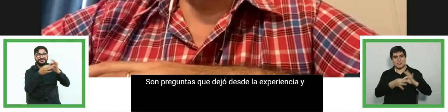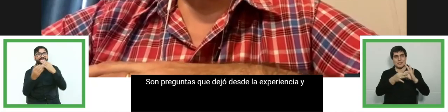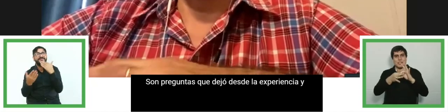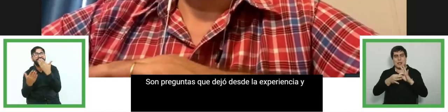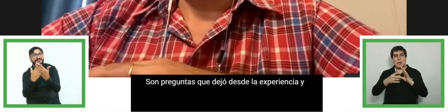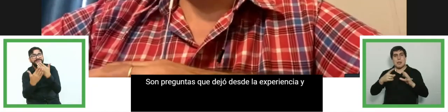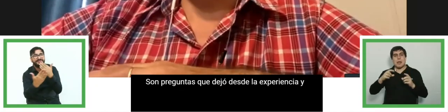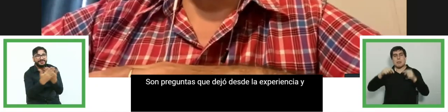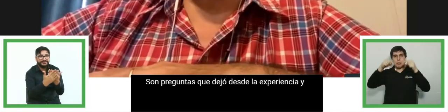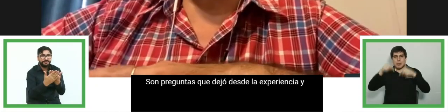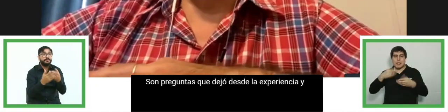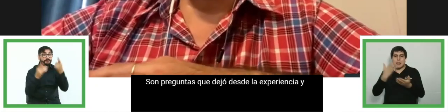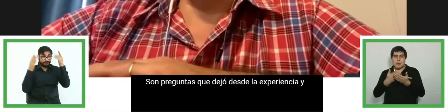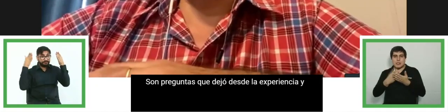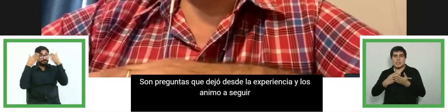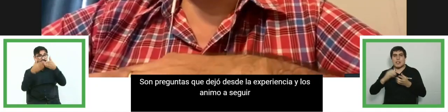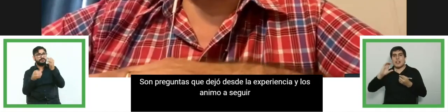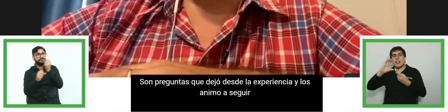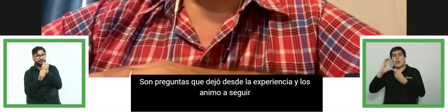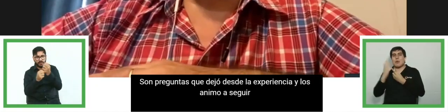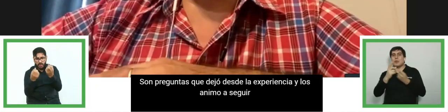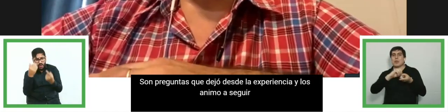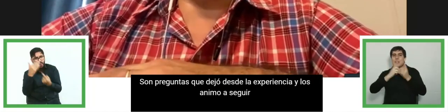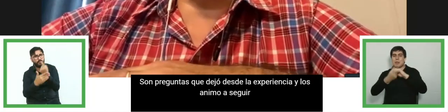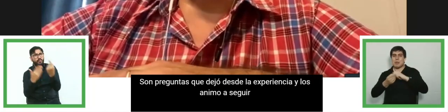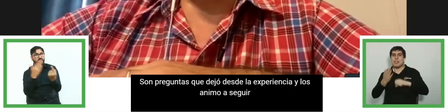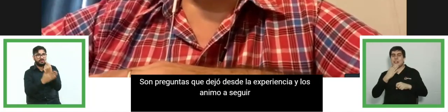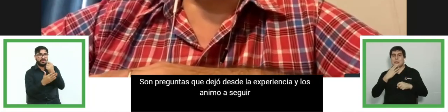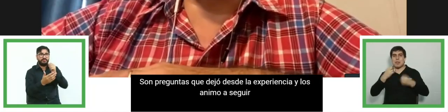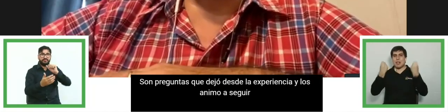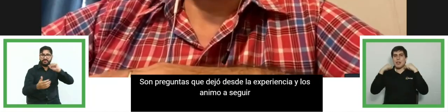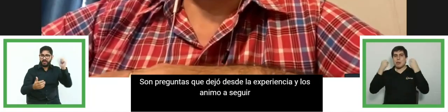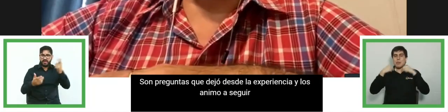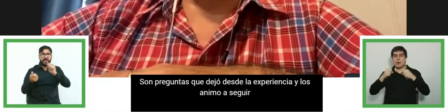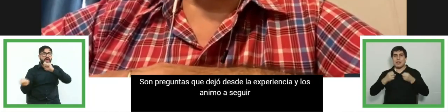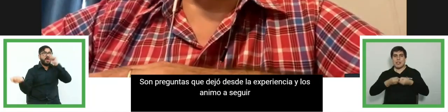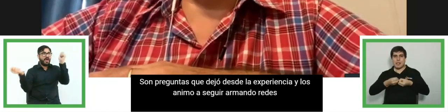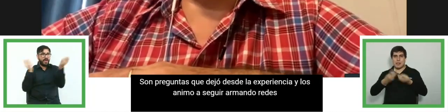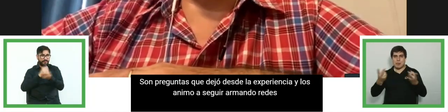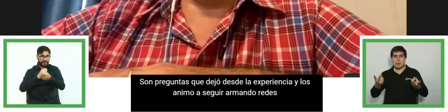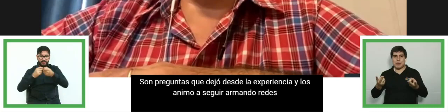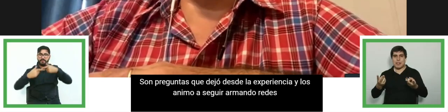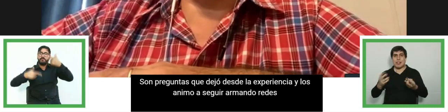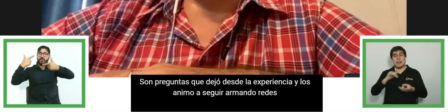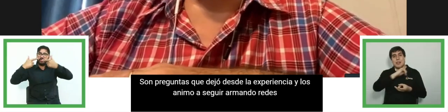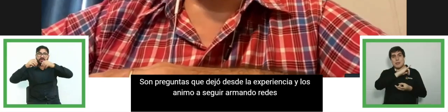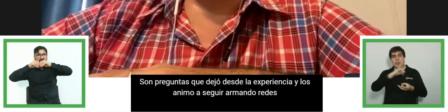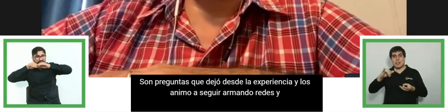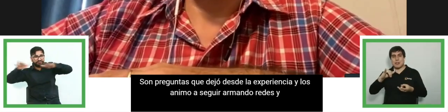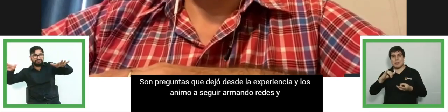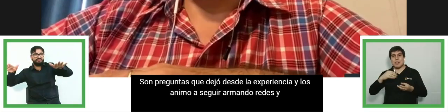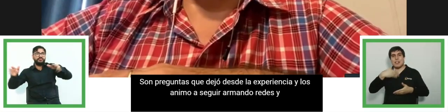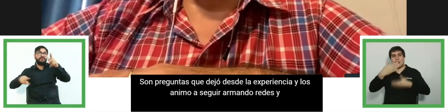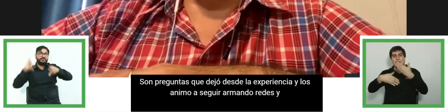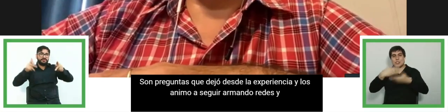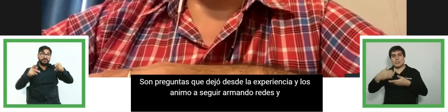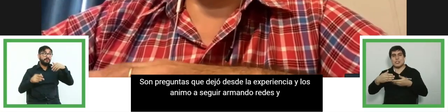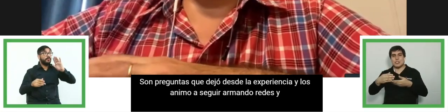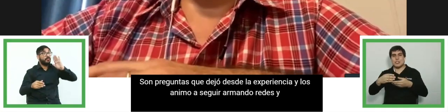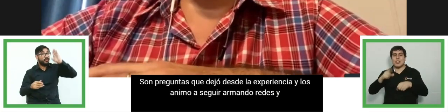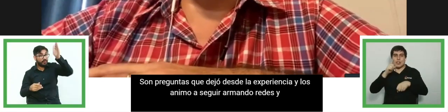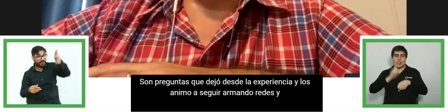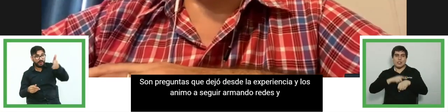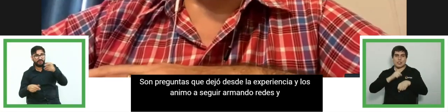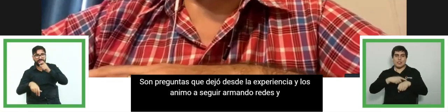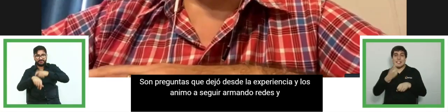we finally manage to change public policies. It's what we can do, being efficient as we can, and reach